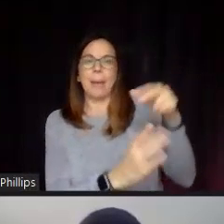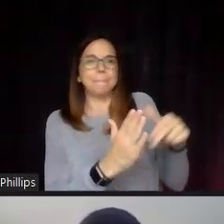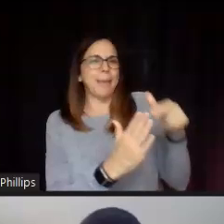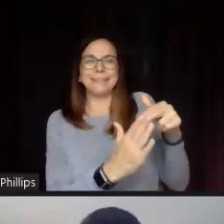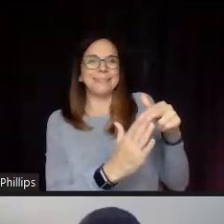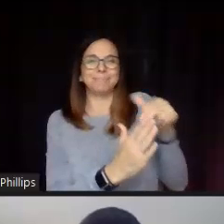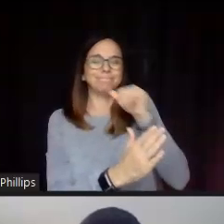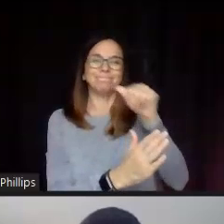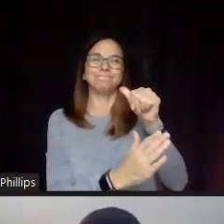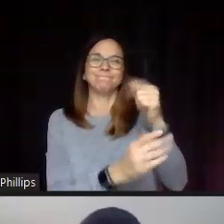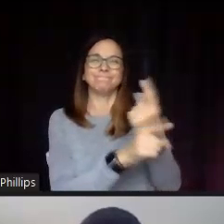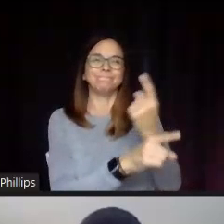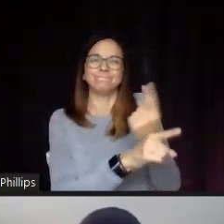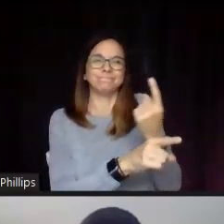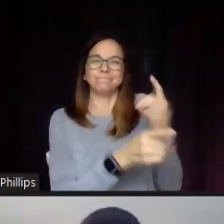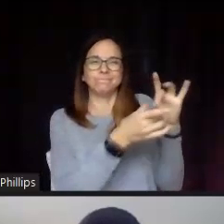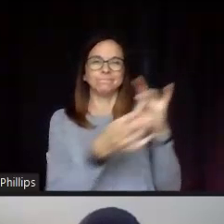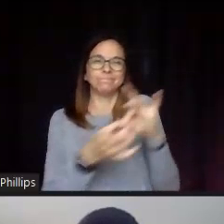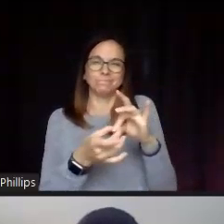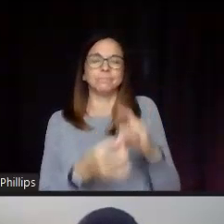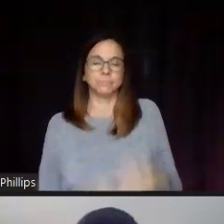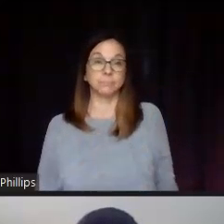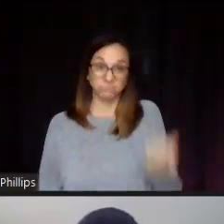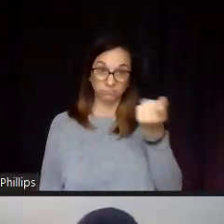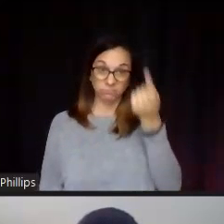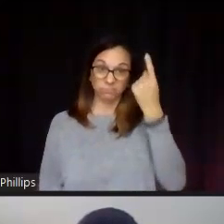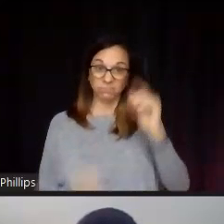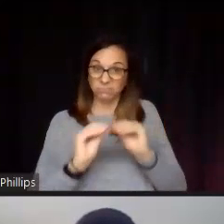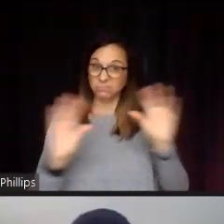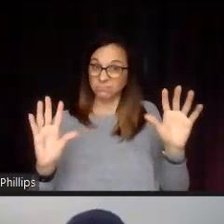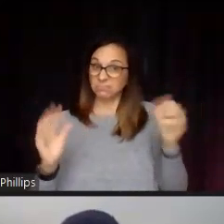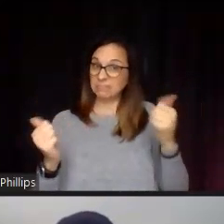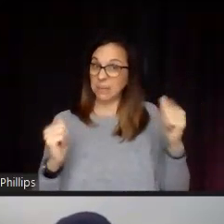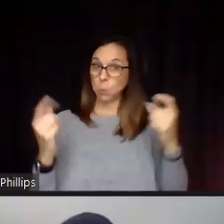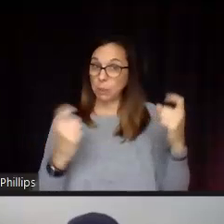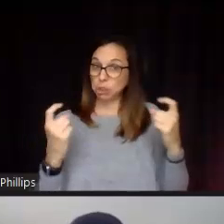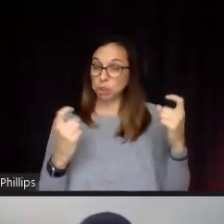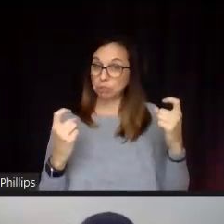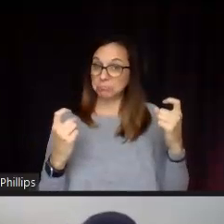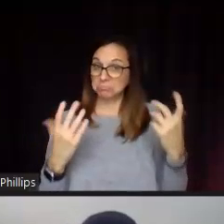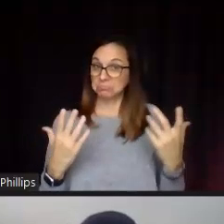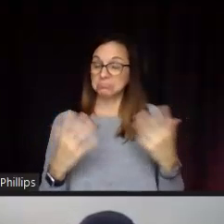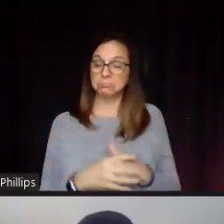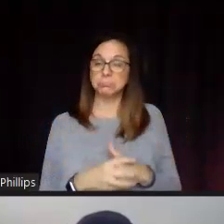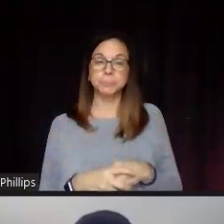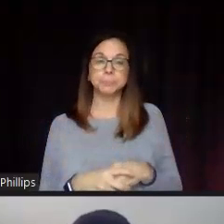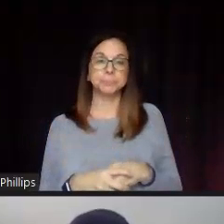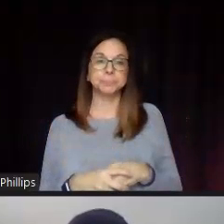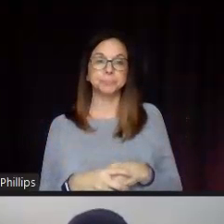going to be our best source, okay? Does that make sense? Anybody have any questions?